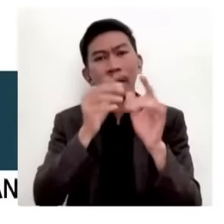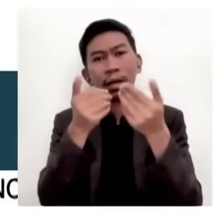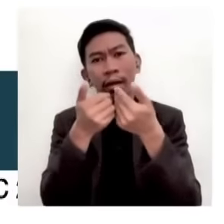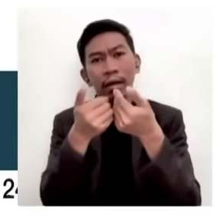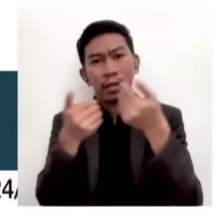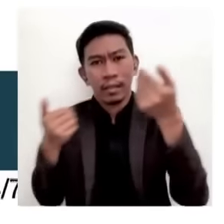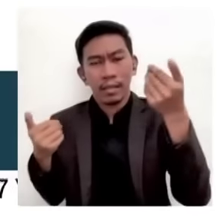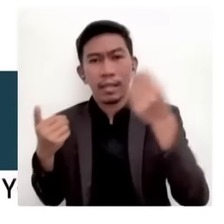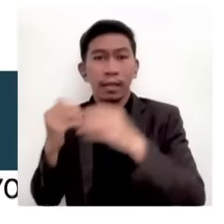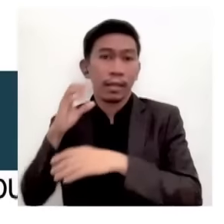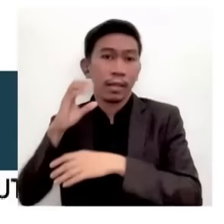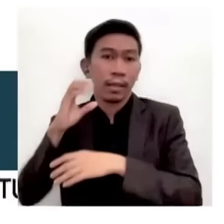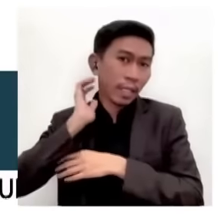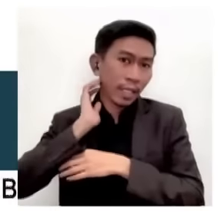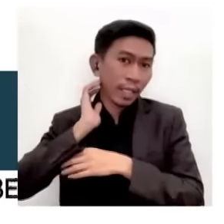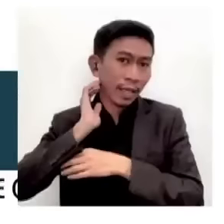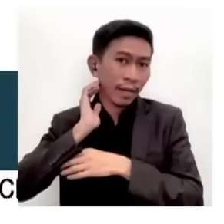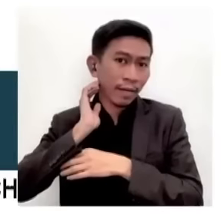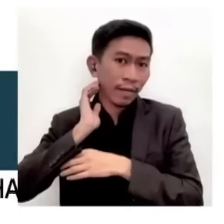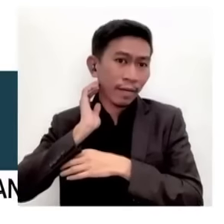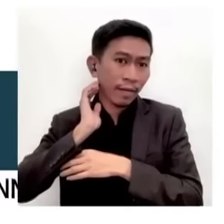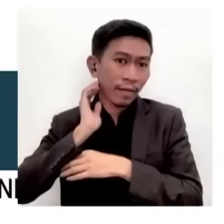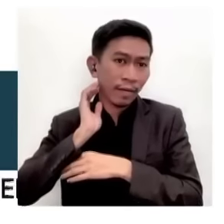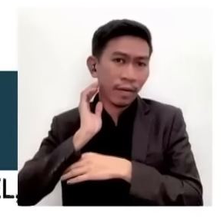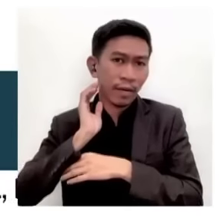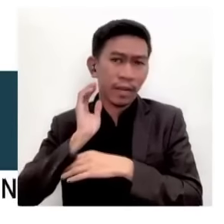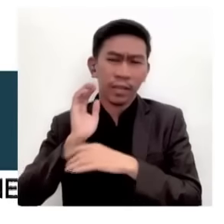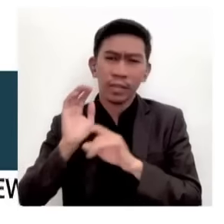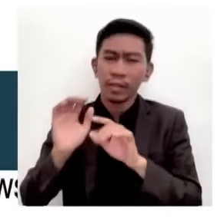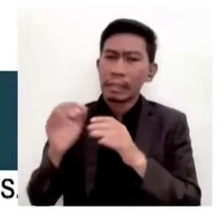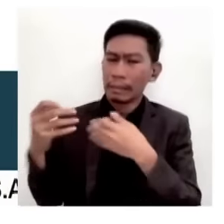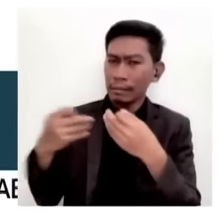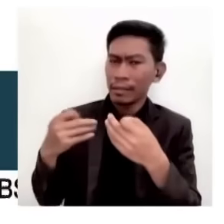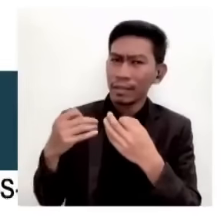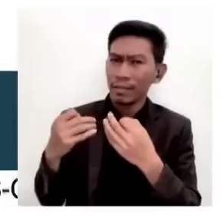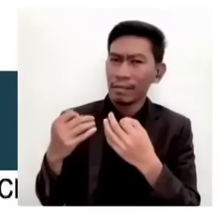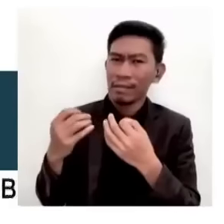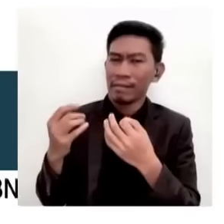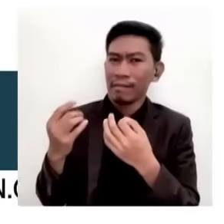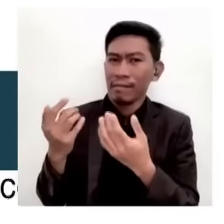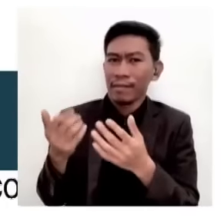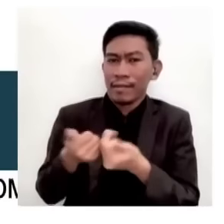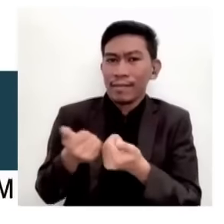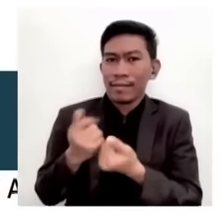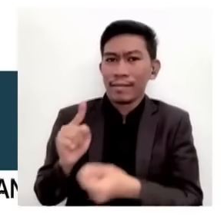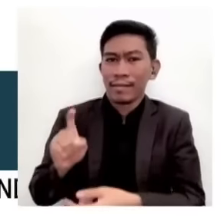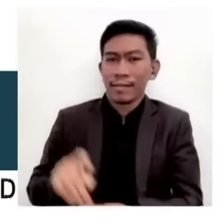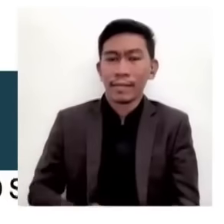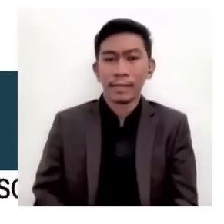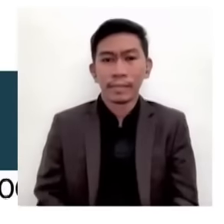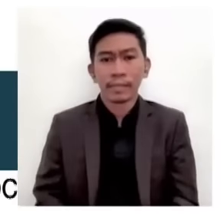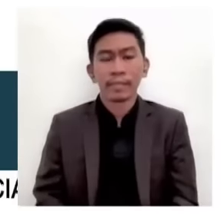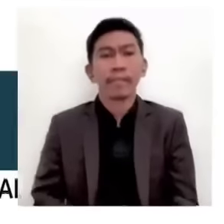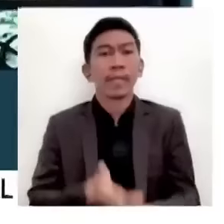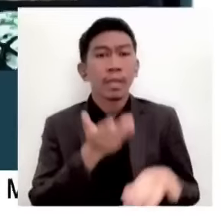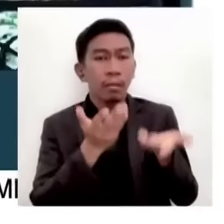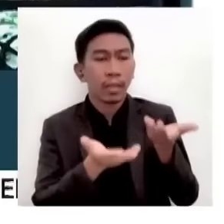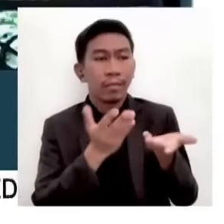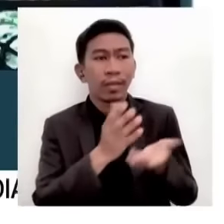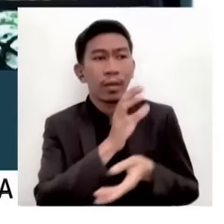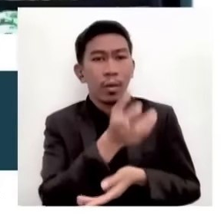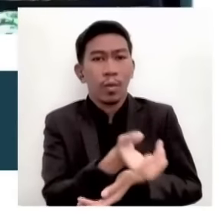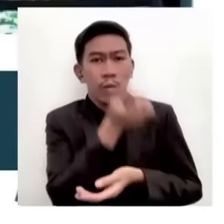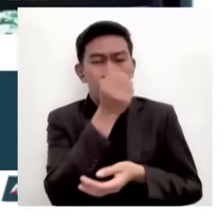Congressman Alvarez, how does that make sense to you? Well, maybe doon sa area niya, ganun